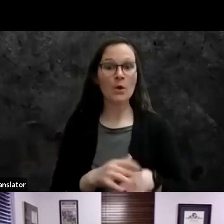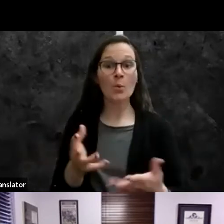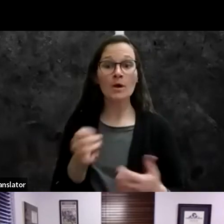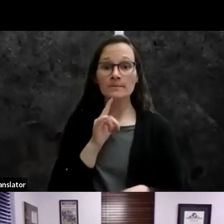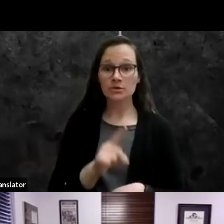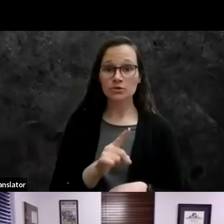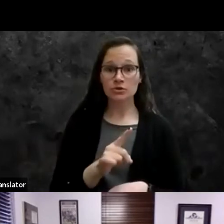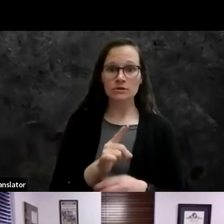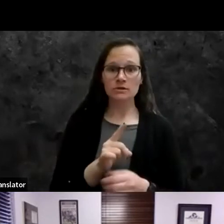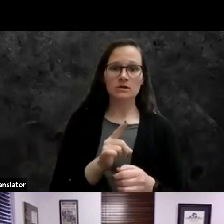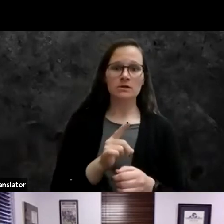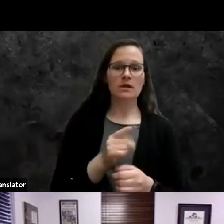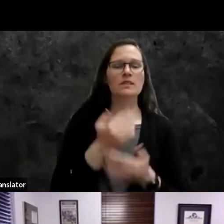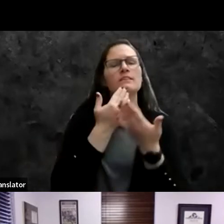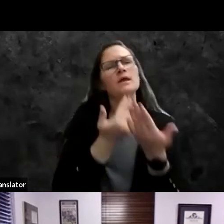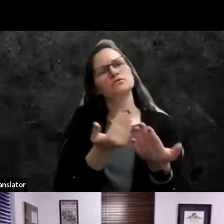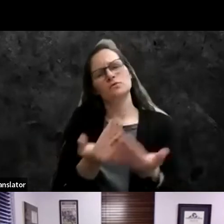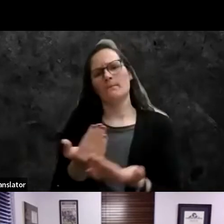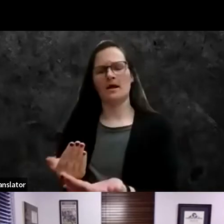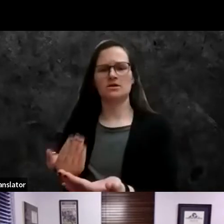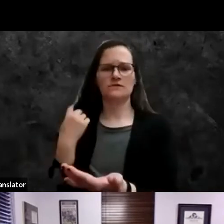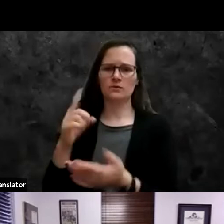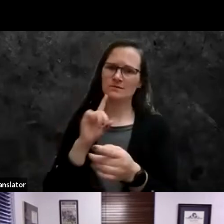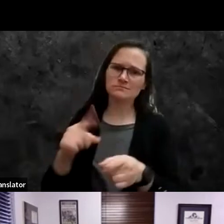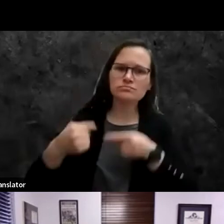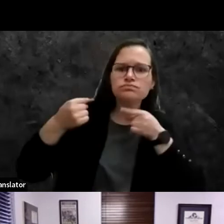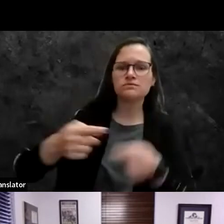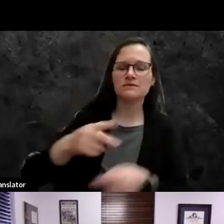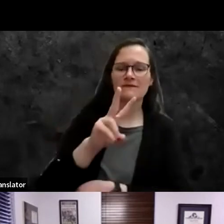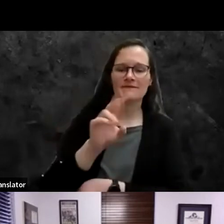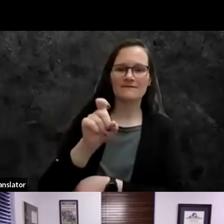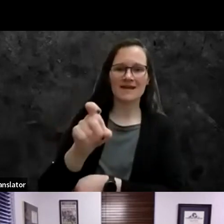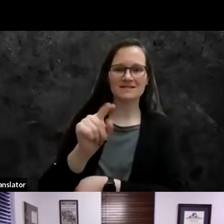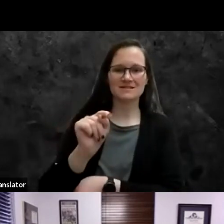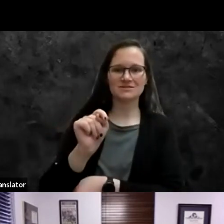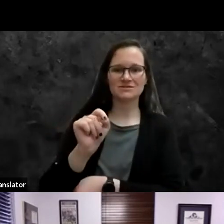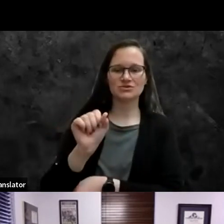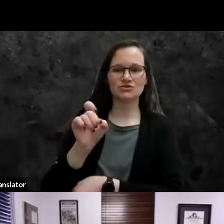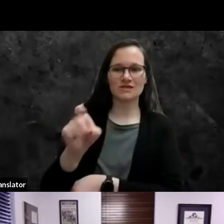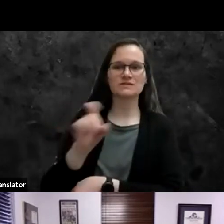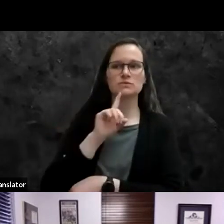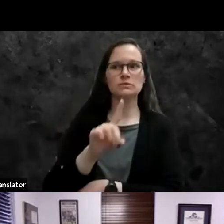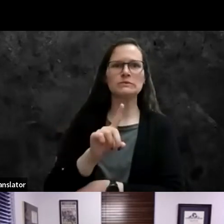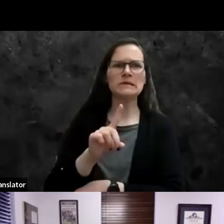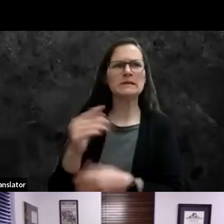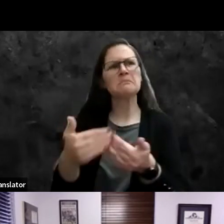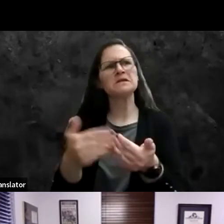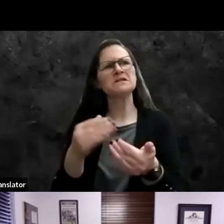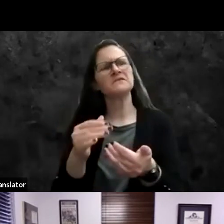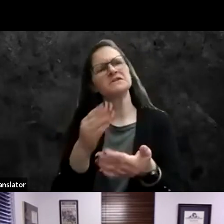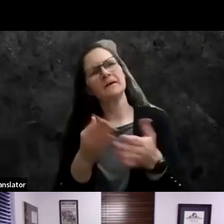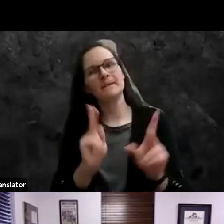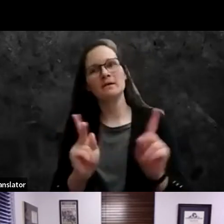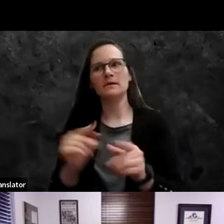for doing so much and for struggling through Backtrack, which actually is pretty easy for some, but really hard for others. And, you